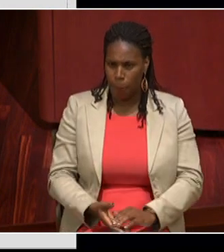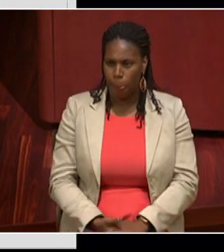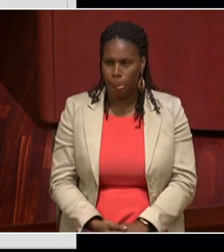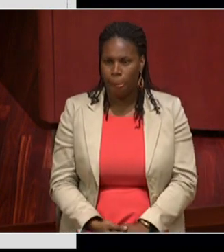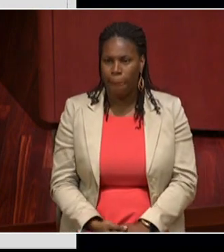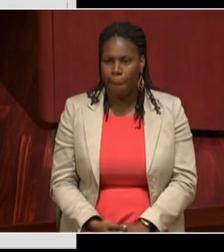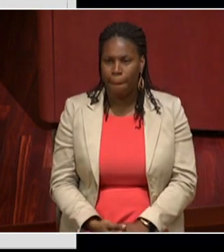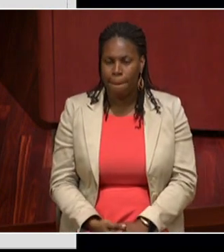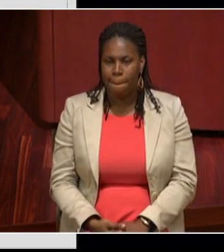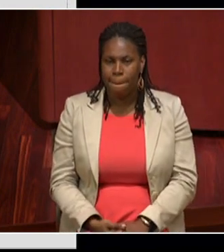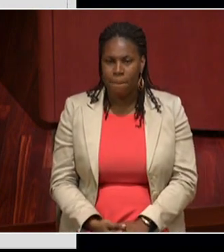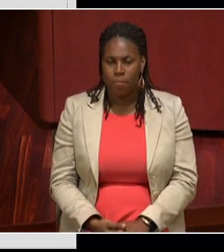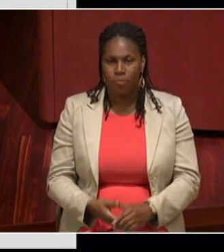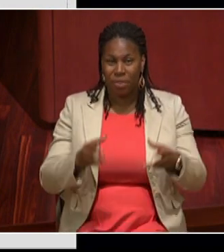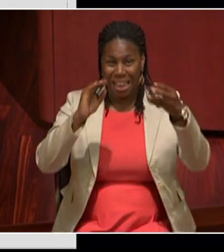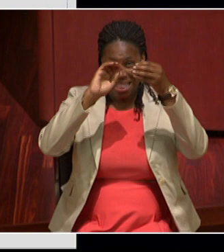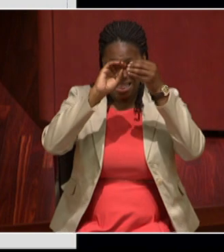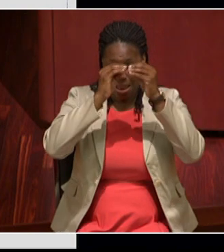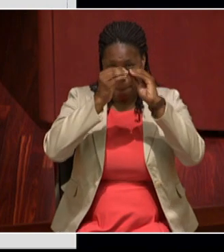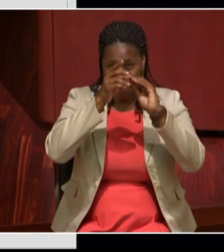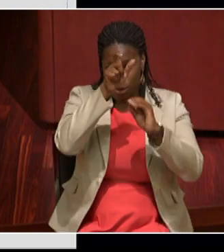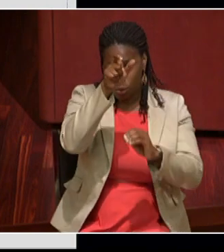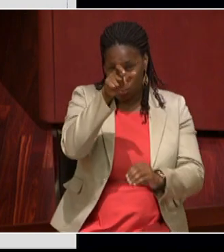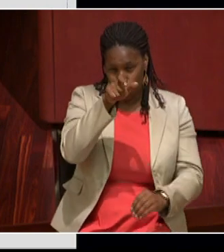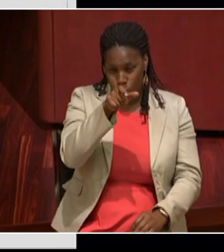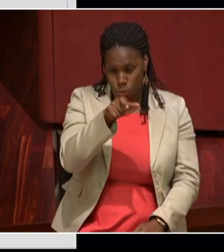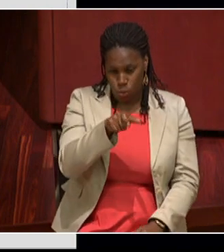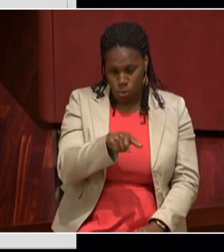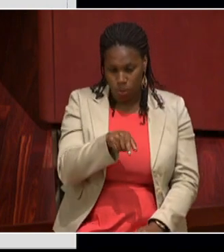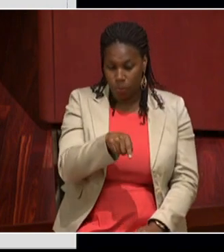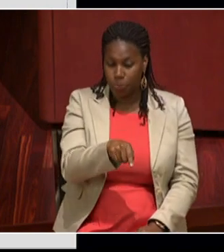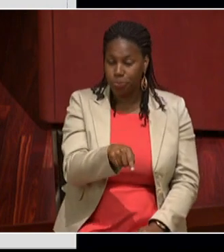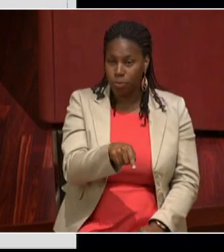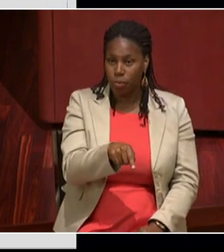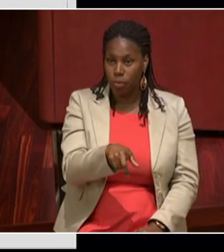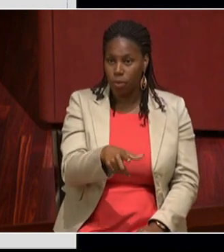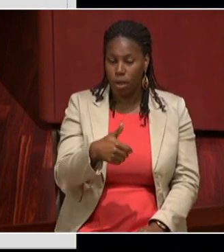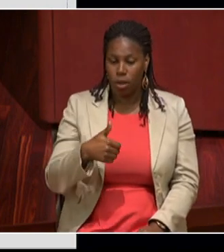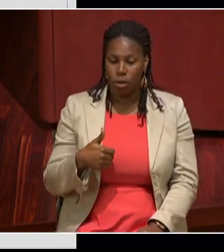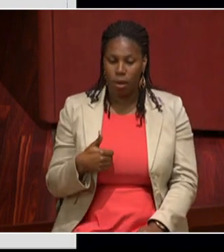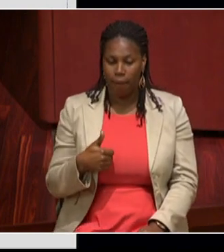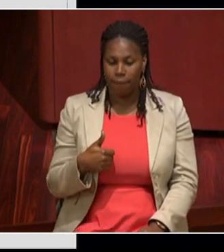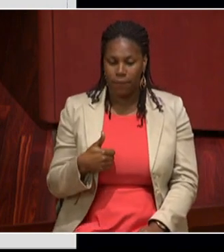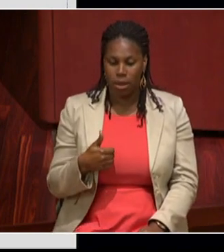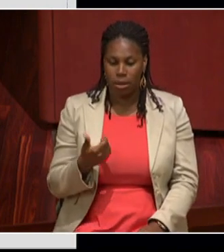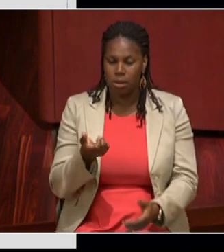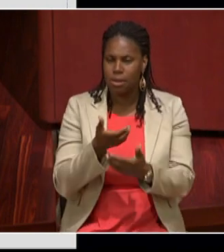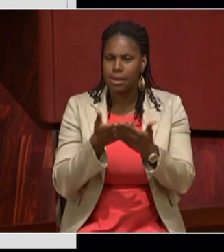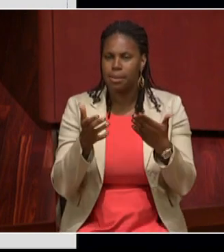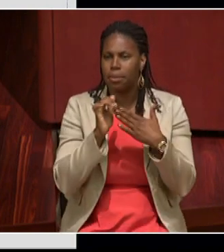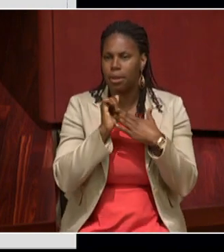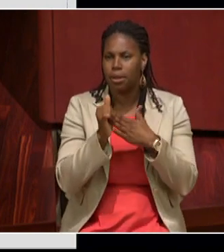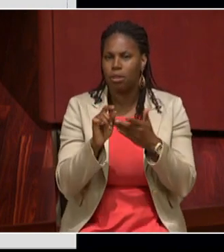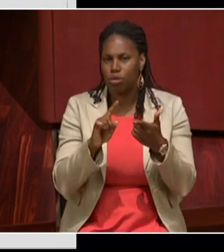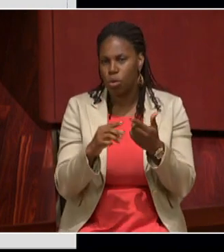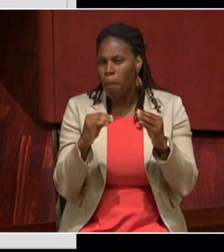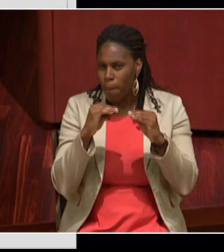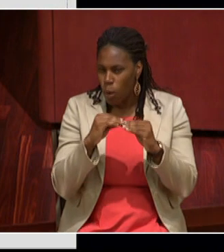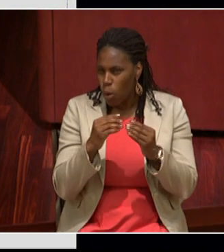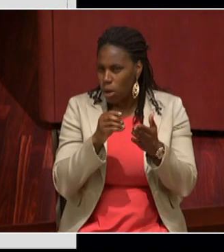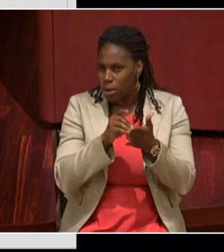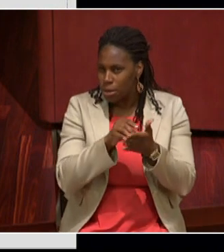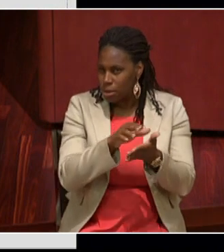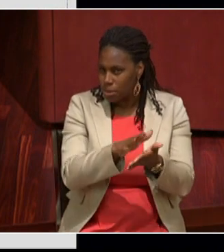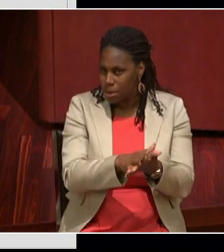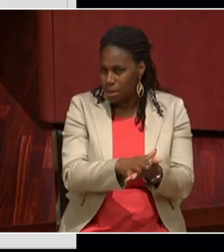They just carry through down through this column. This is a case where you have something that might lead to additional documentation.